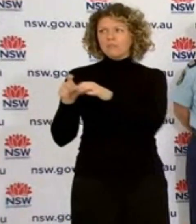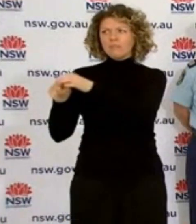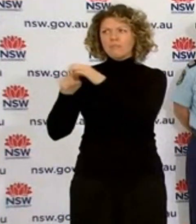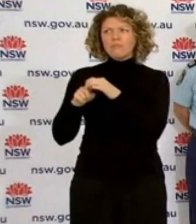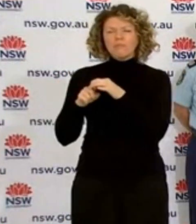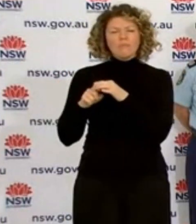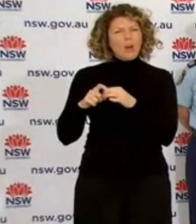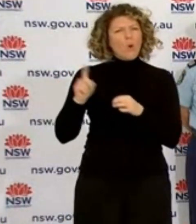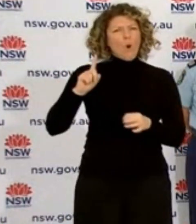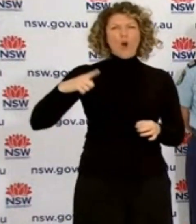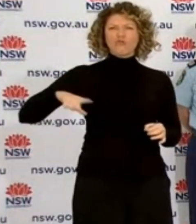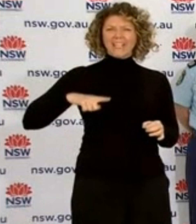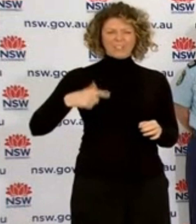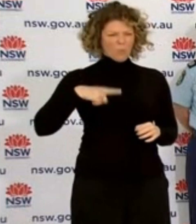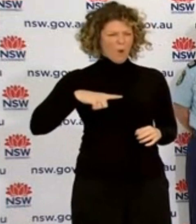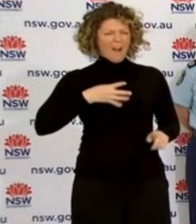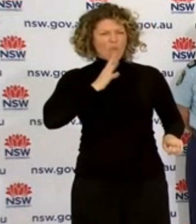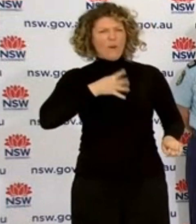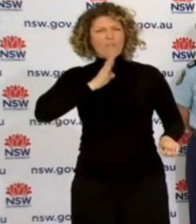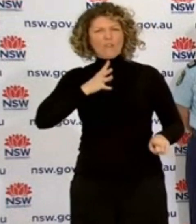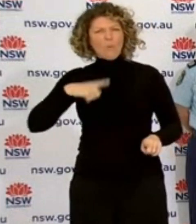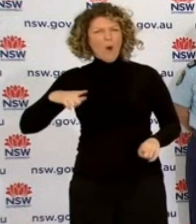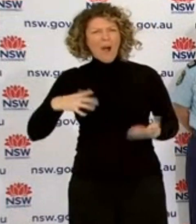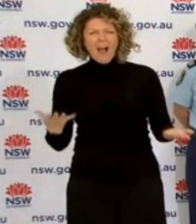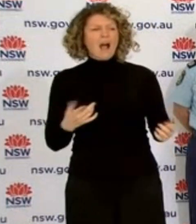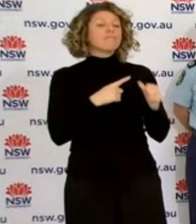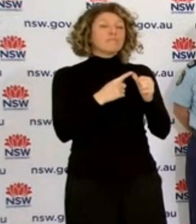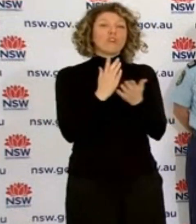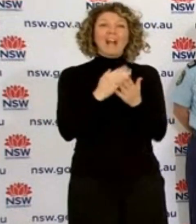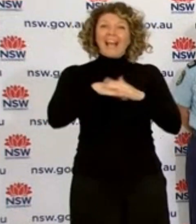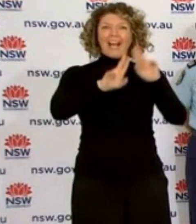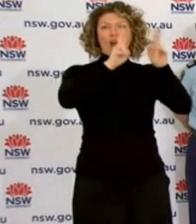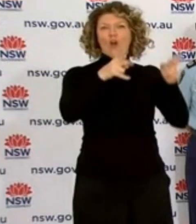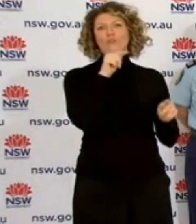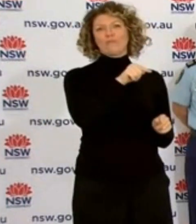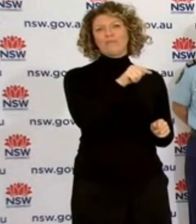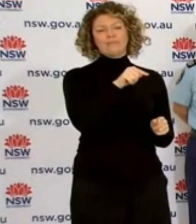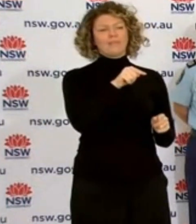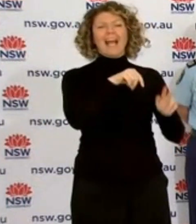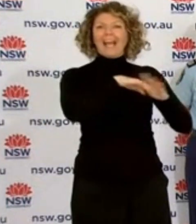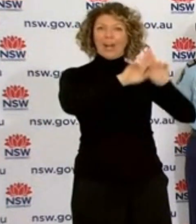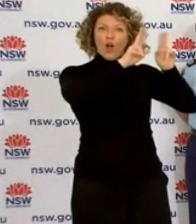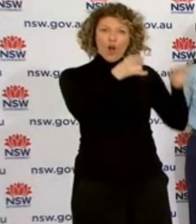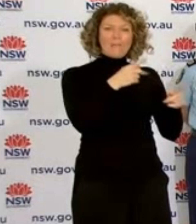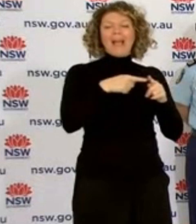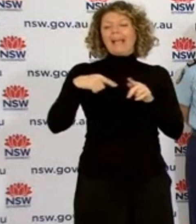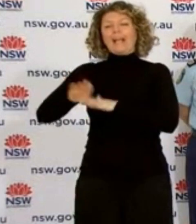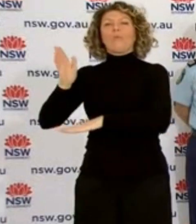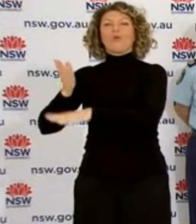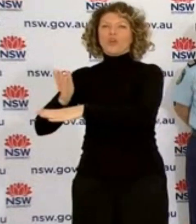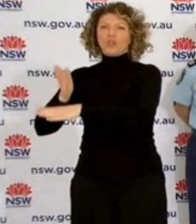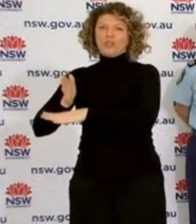is no particular reason. So the transmissions are occurring in households, and they're occurring in workplaces. So my other message